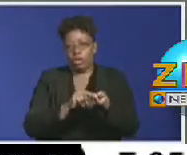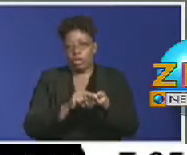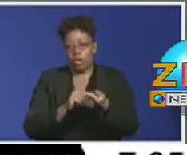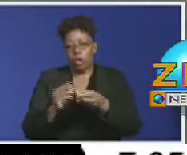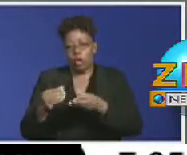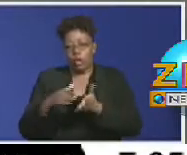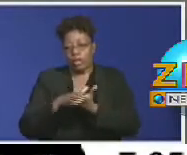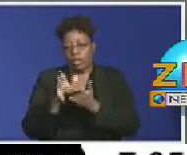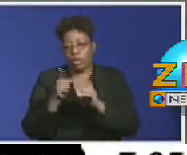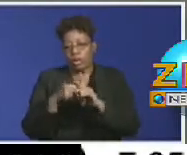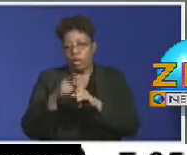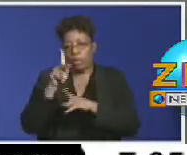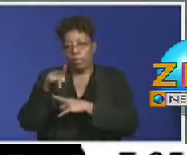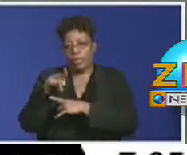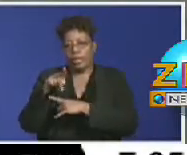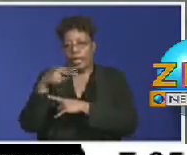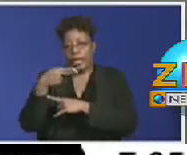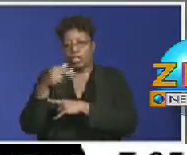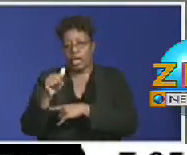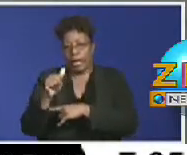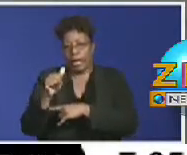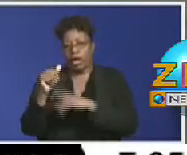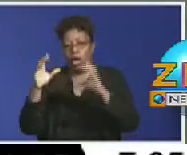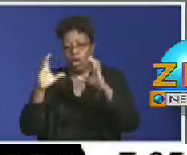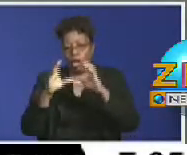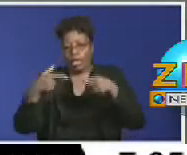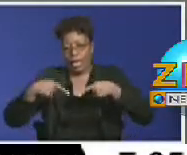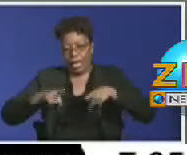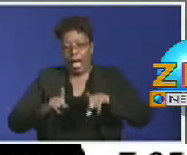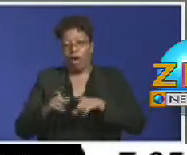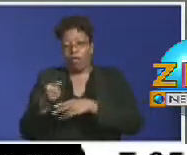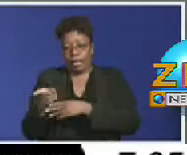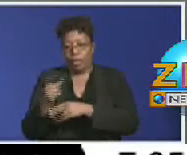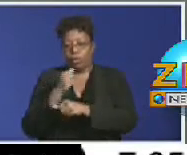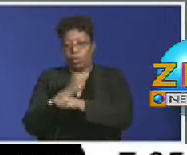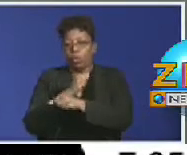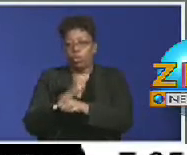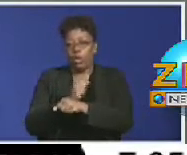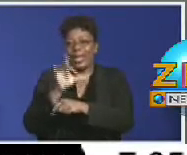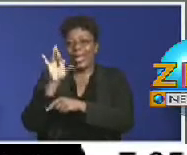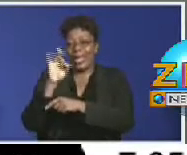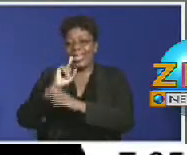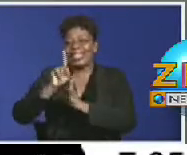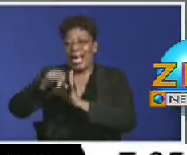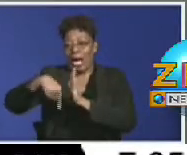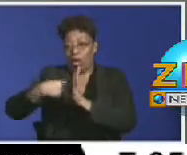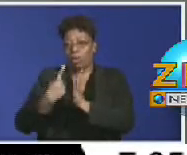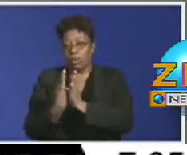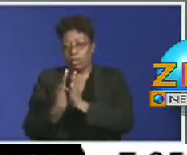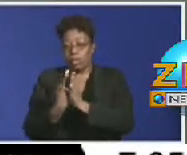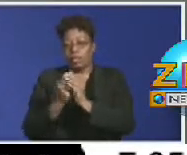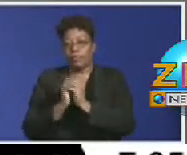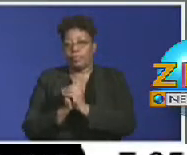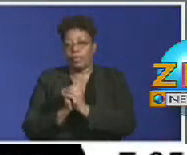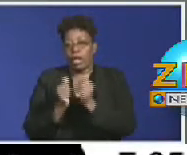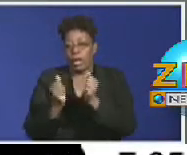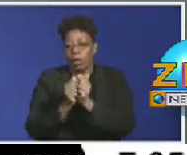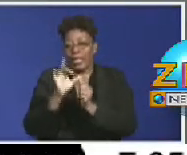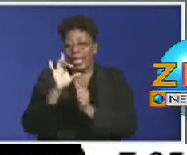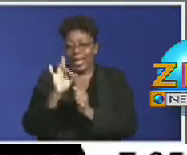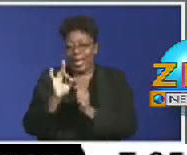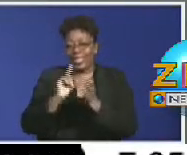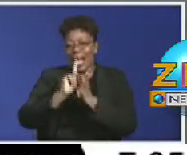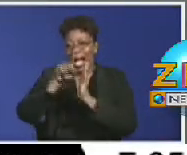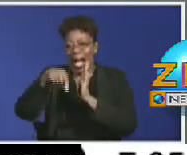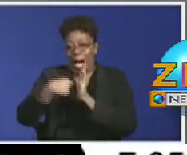to the PHA whose contract allowed for them to work 8-hour shifts. With the 8-hour shifts, it would